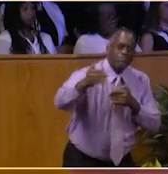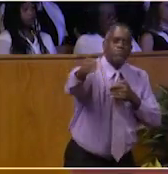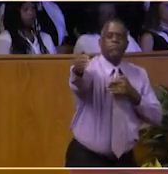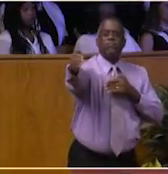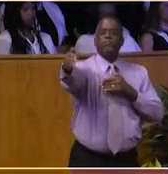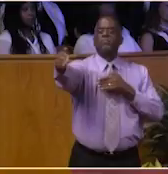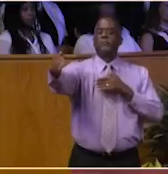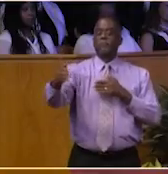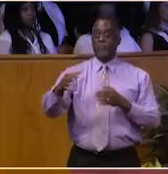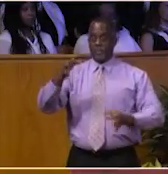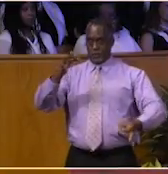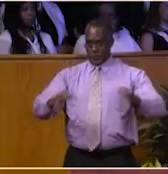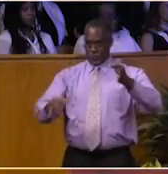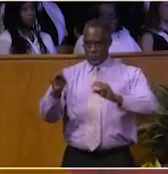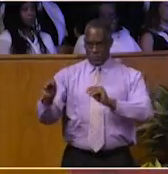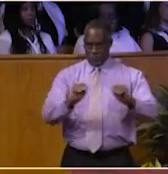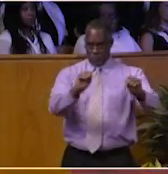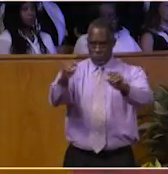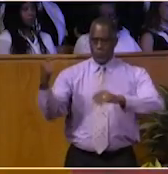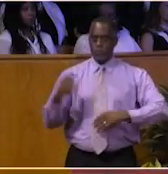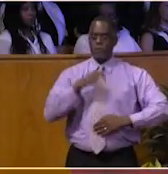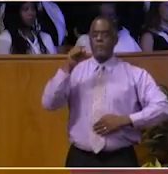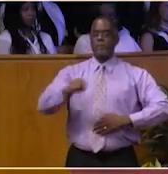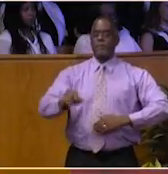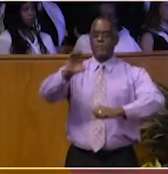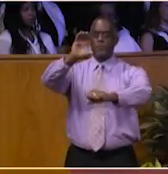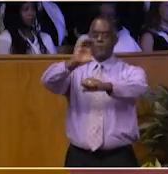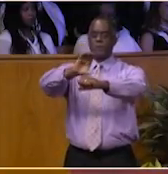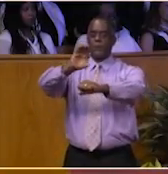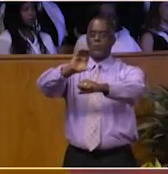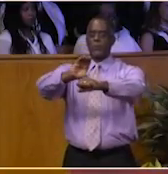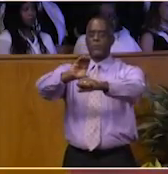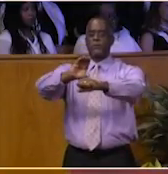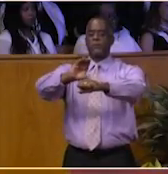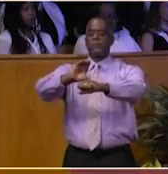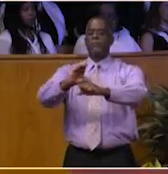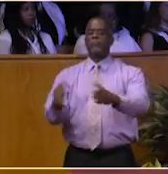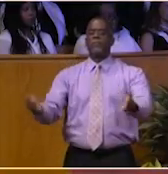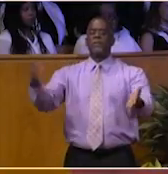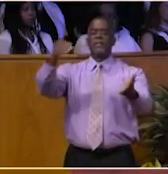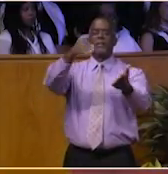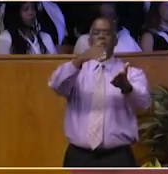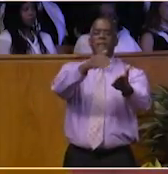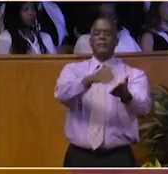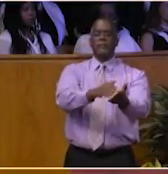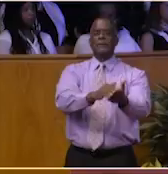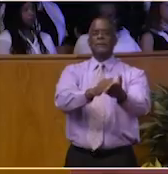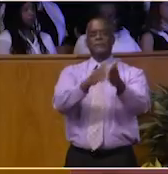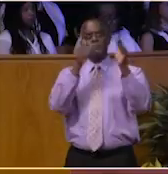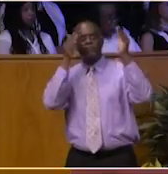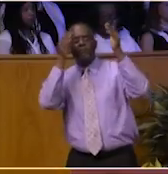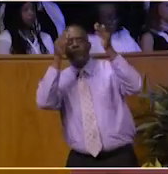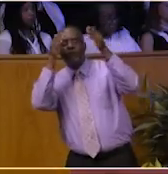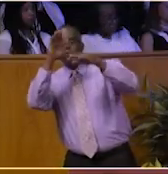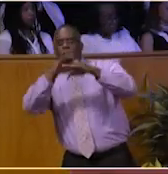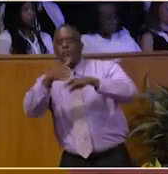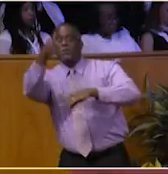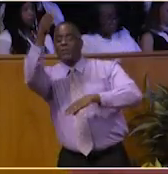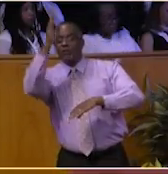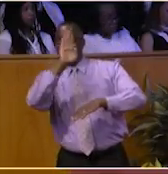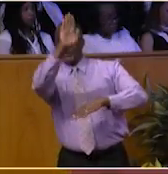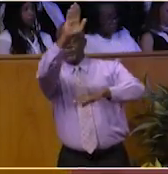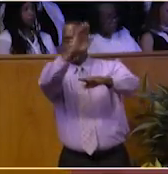justice movement, we need the church to once again heed the call, to hear